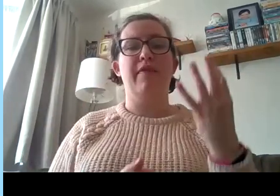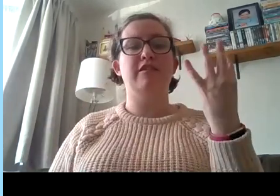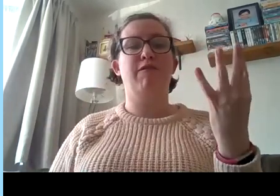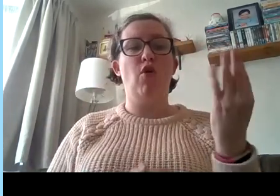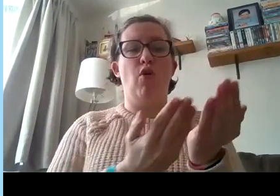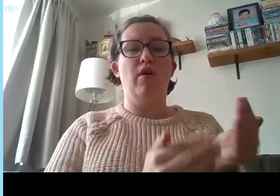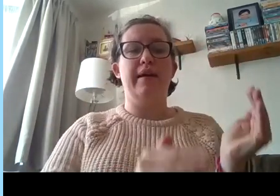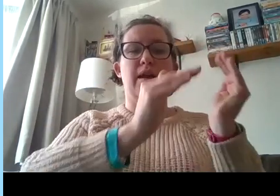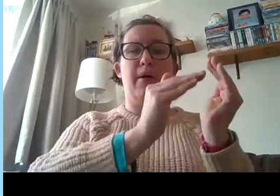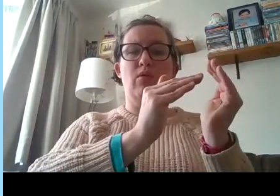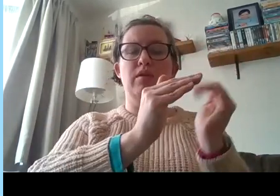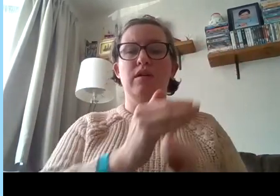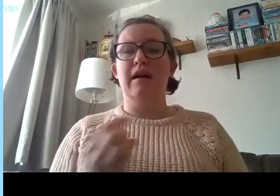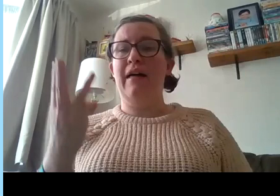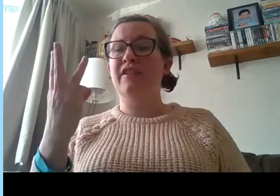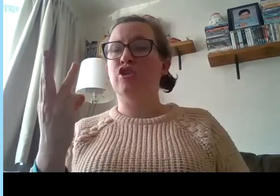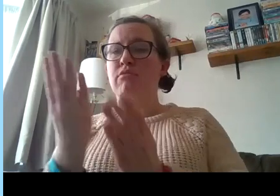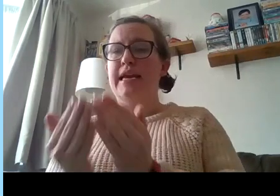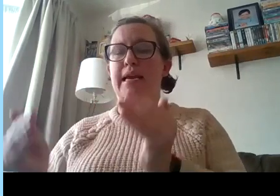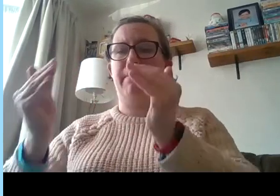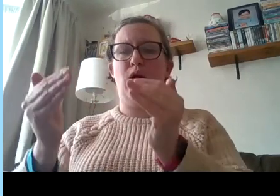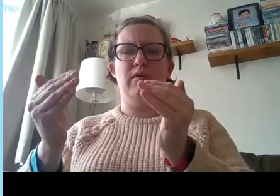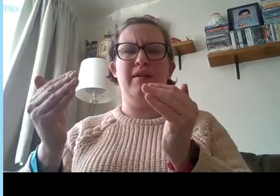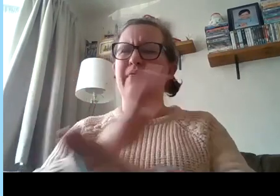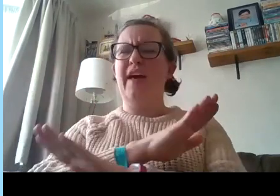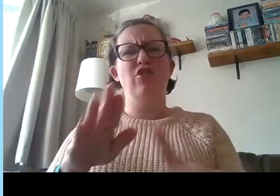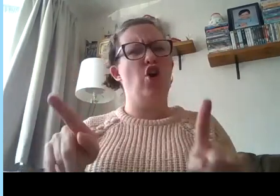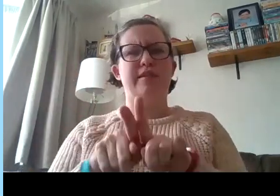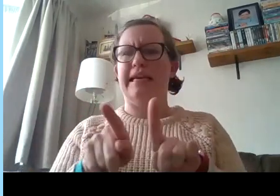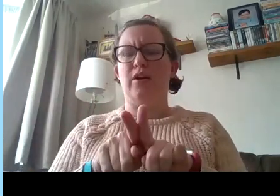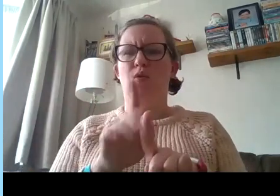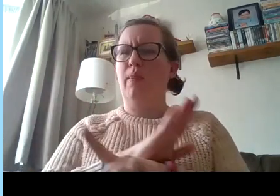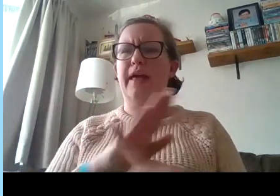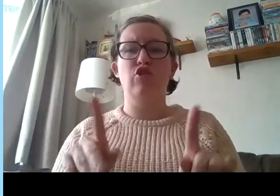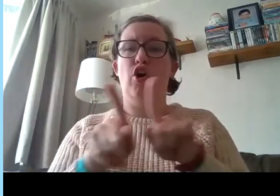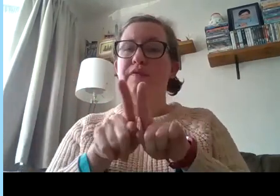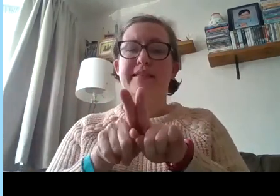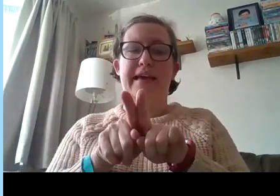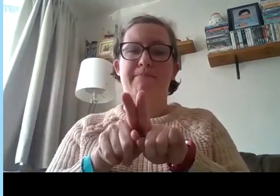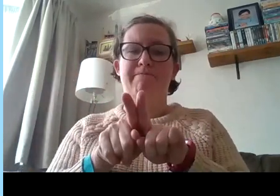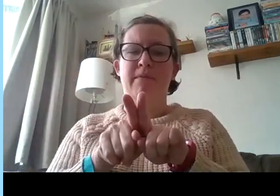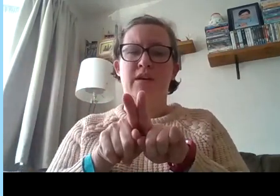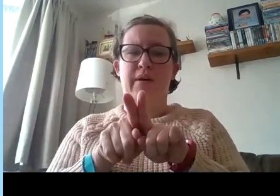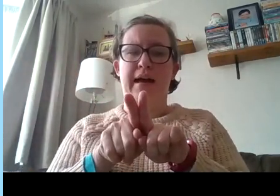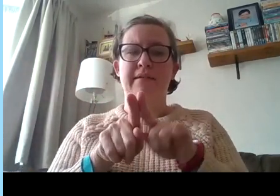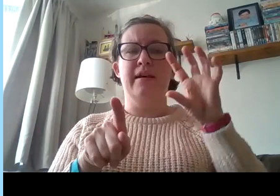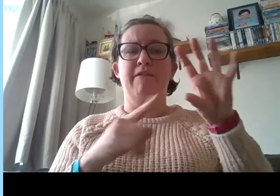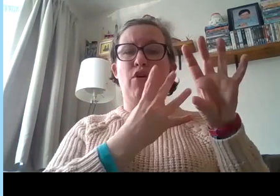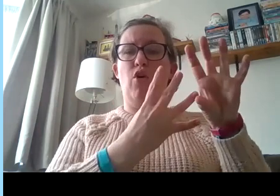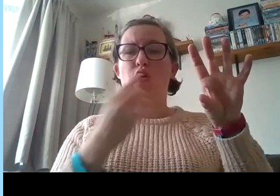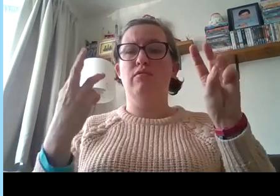fish, there's 4 in a bowl and there's 3 in a bowl. They're not equal. They're not the same.